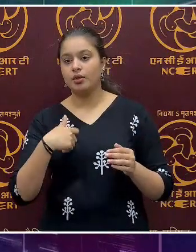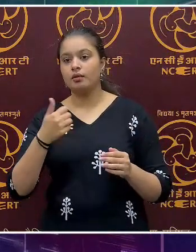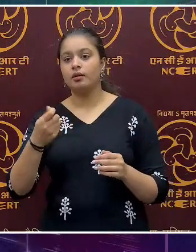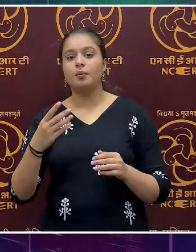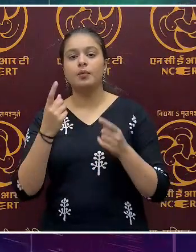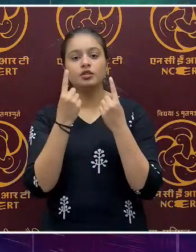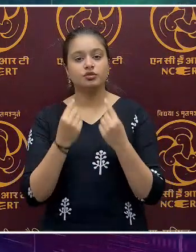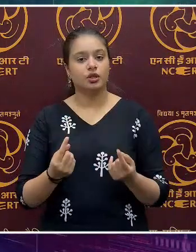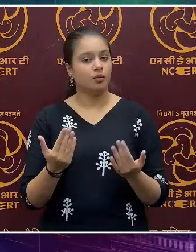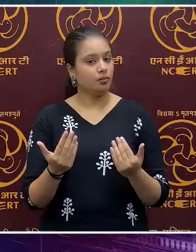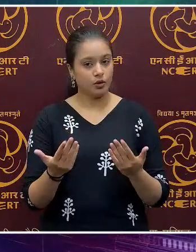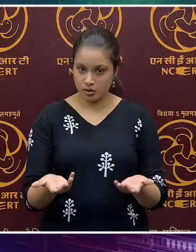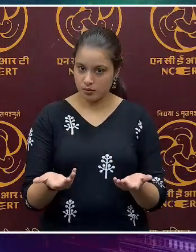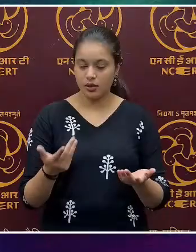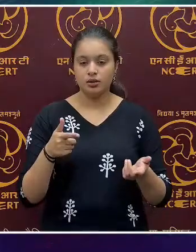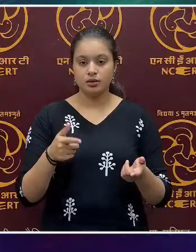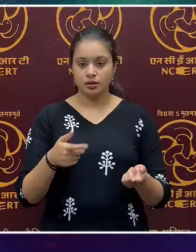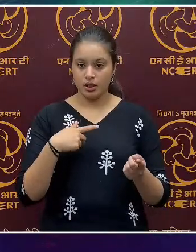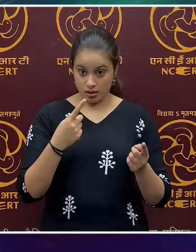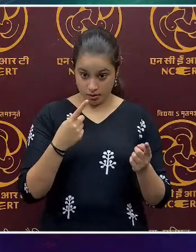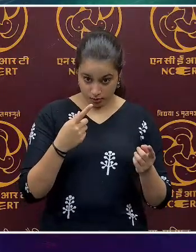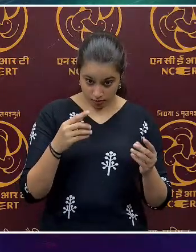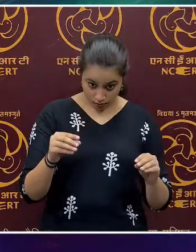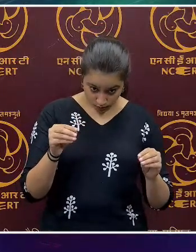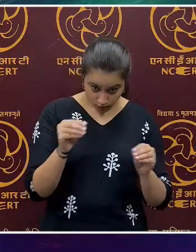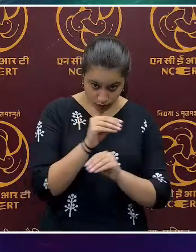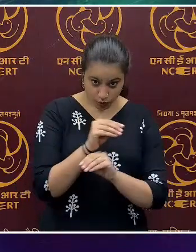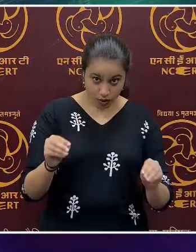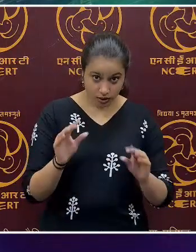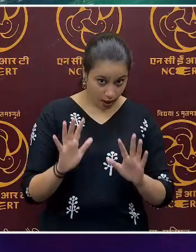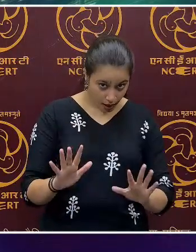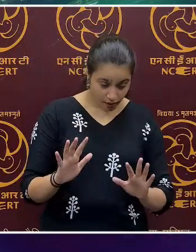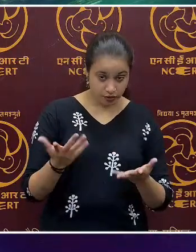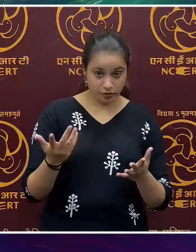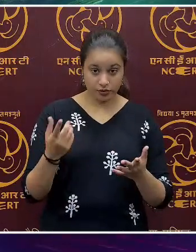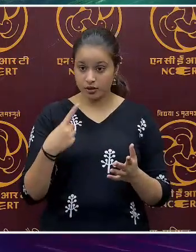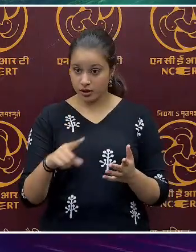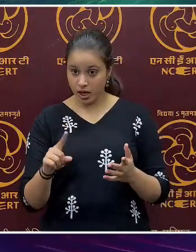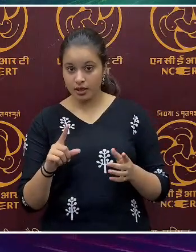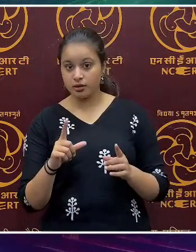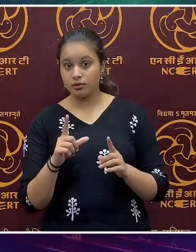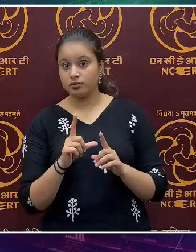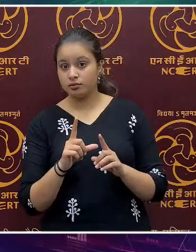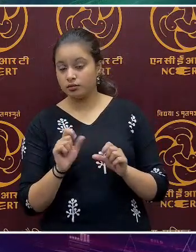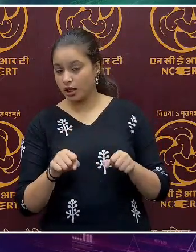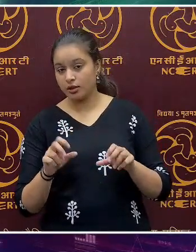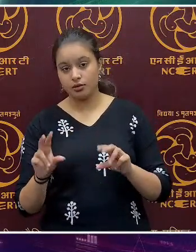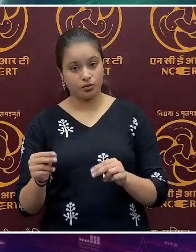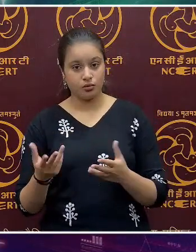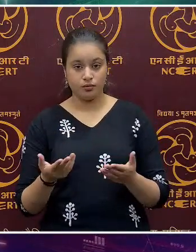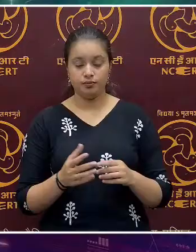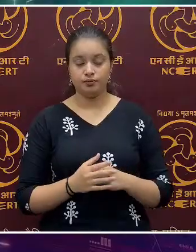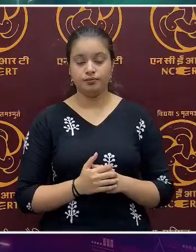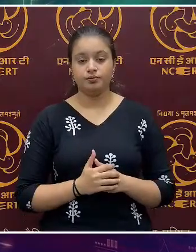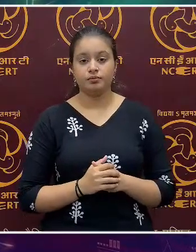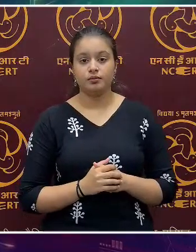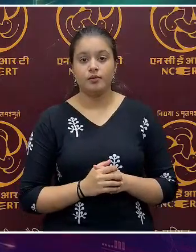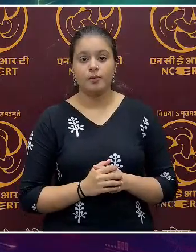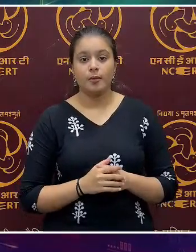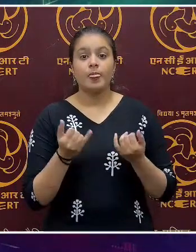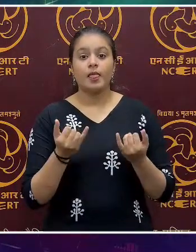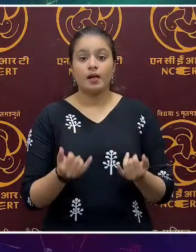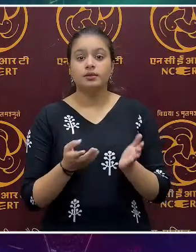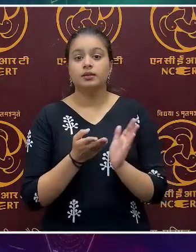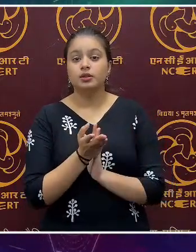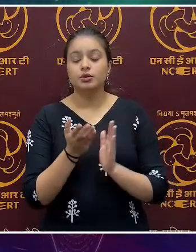check whether it is sorted in bubble sort is correctly or not. So by this